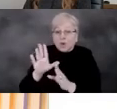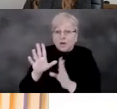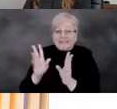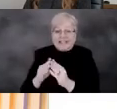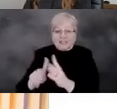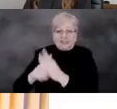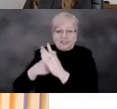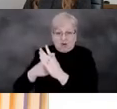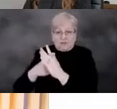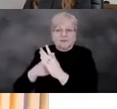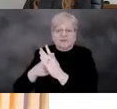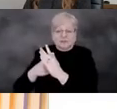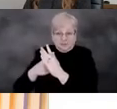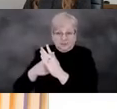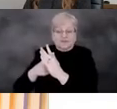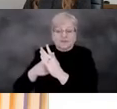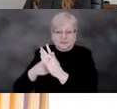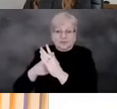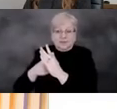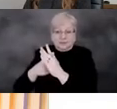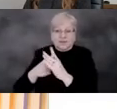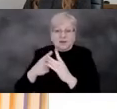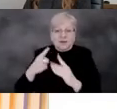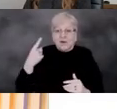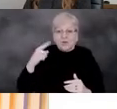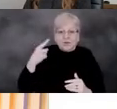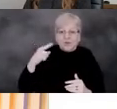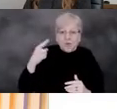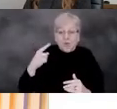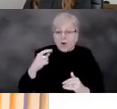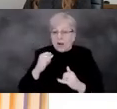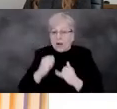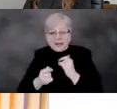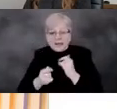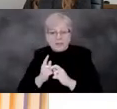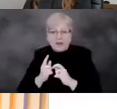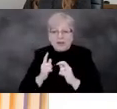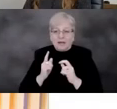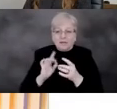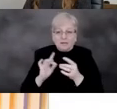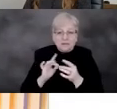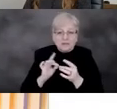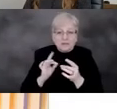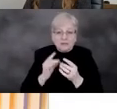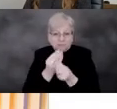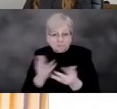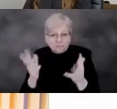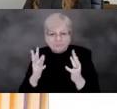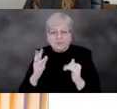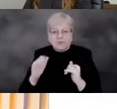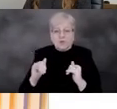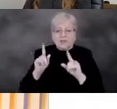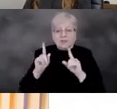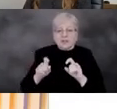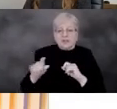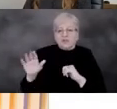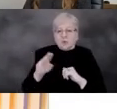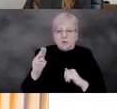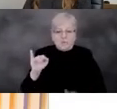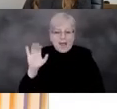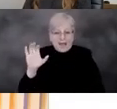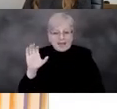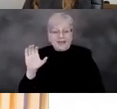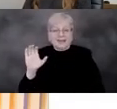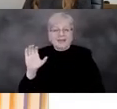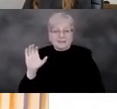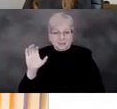can make some, you know, last minute comments to all of you. You can all do the mic checking that when, when Rachel just